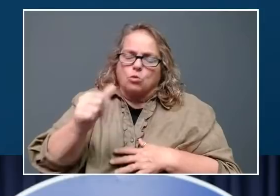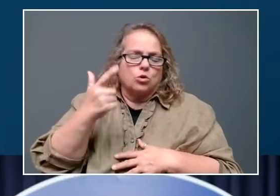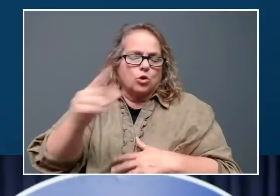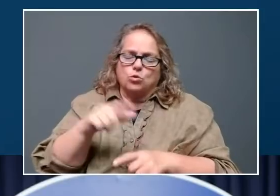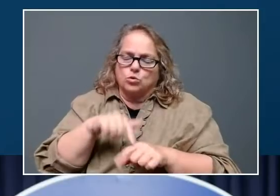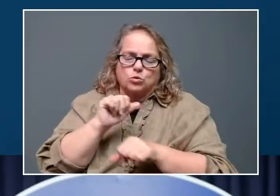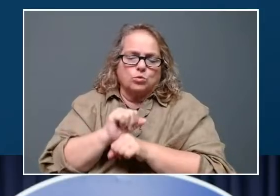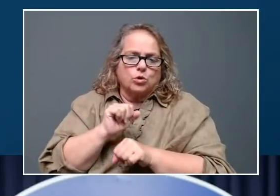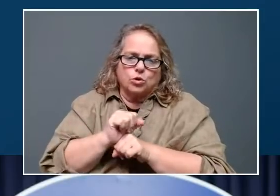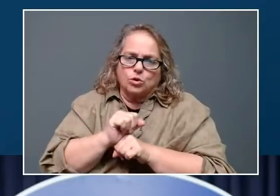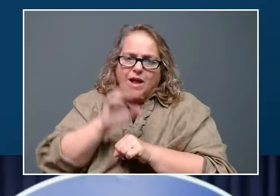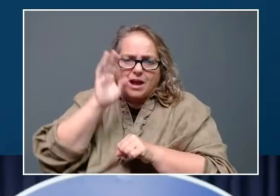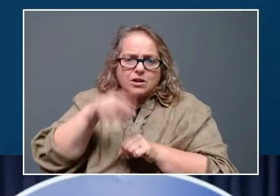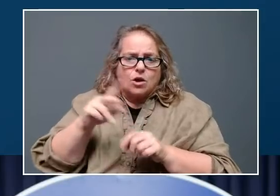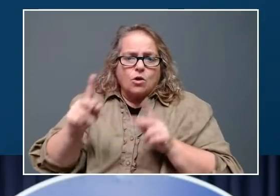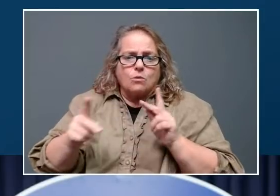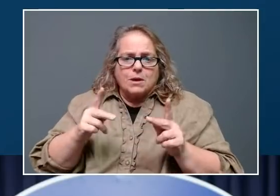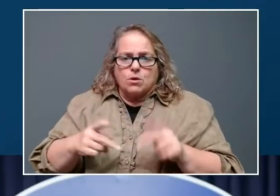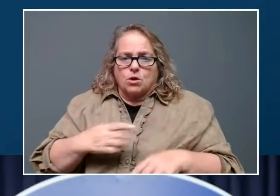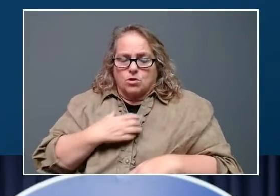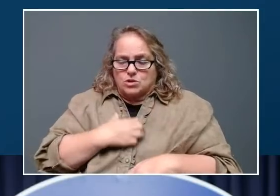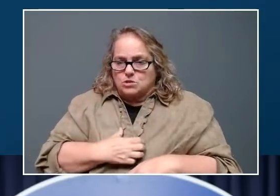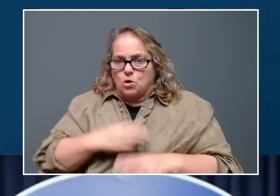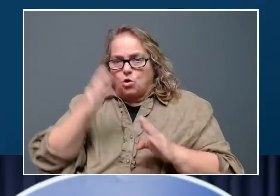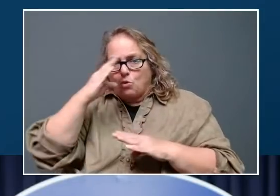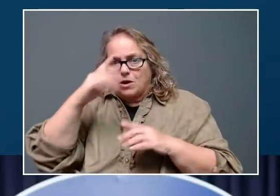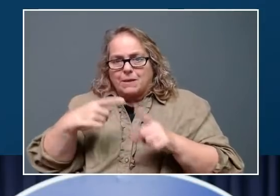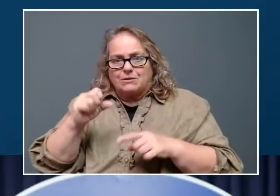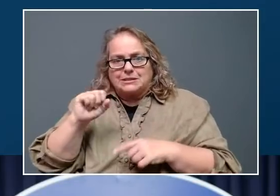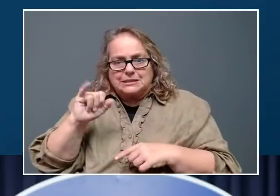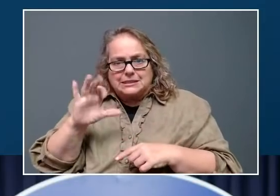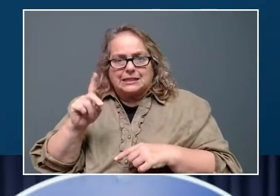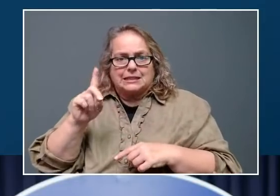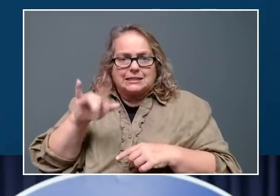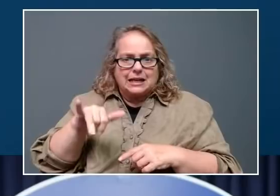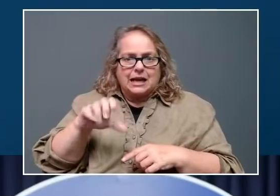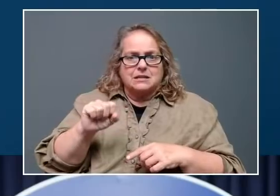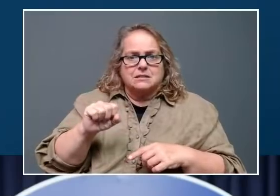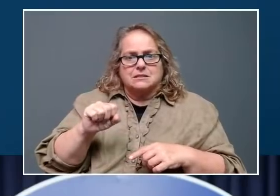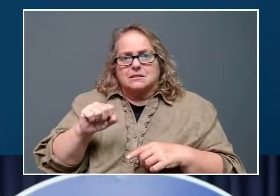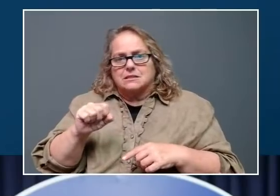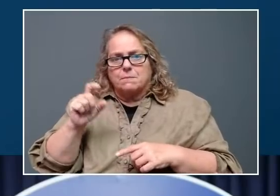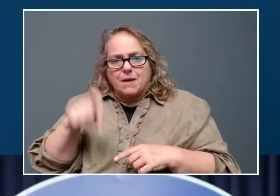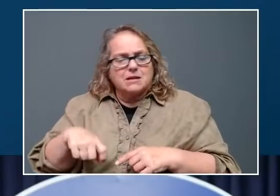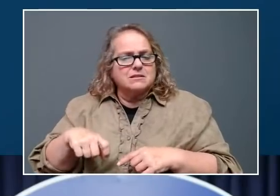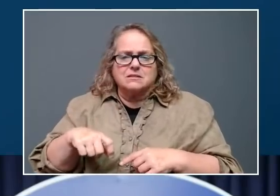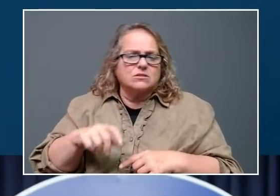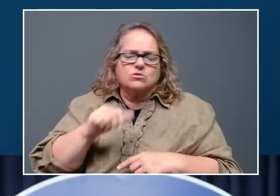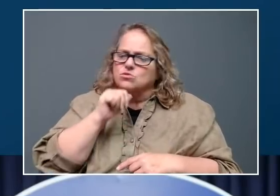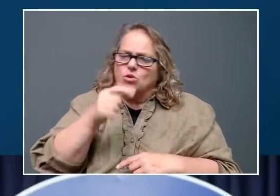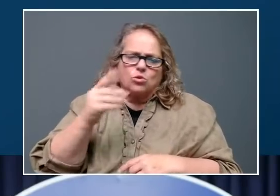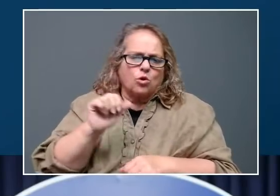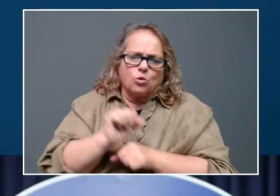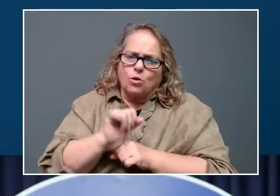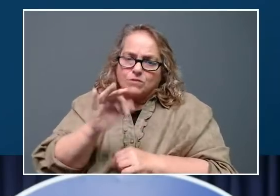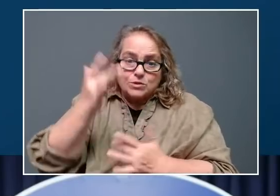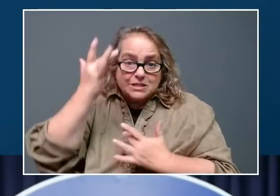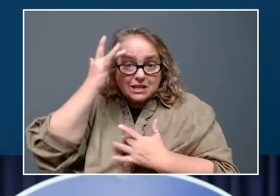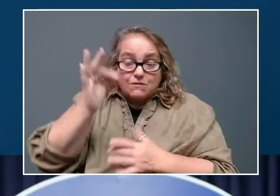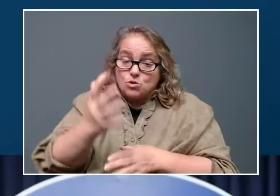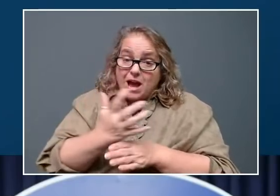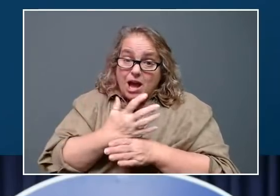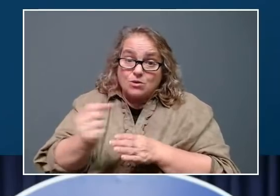know people are worried about sick days or the rest. Just please don't go to work if you're sick. If you're out of sick days, call your